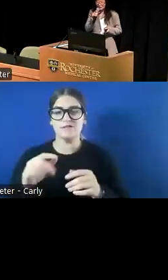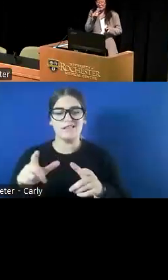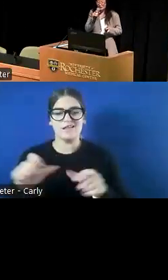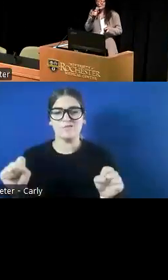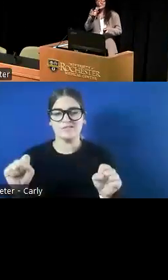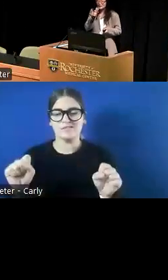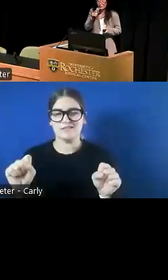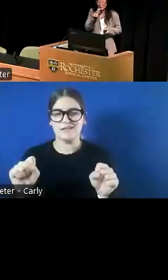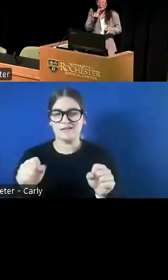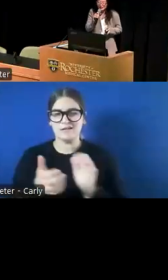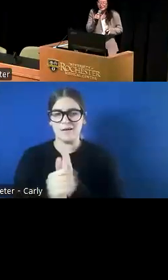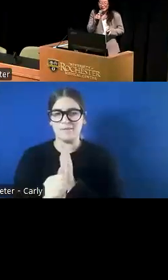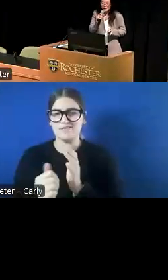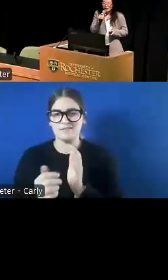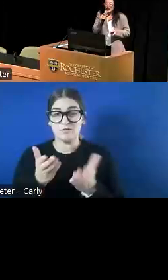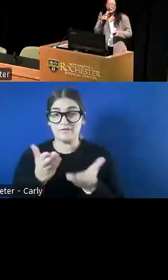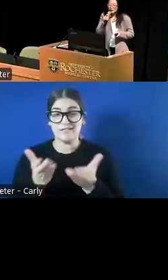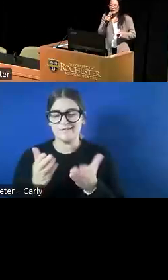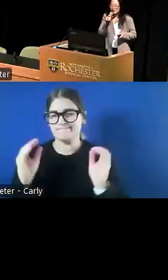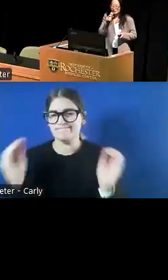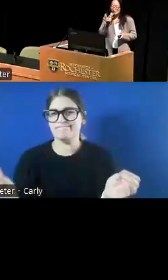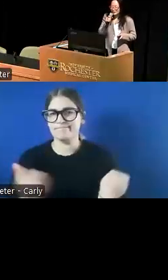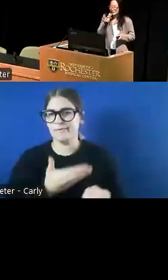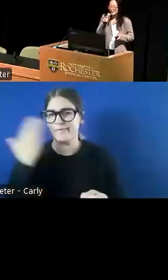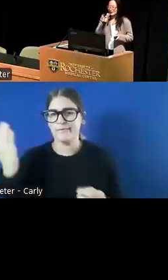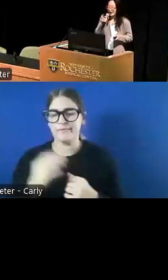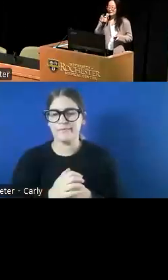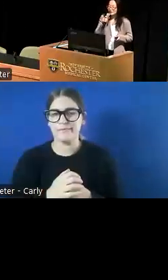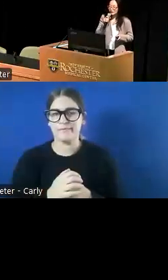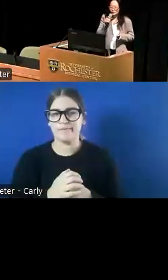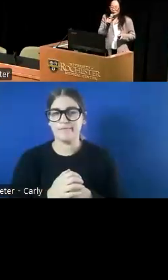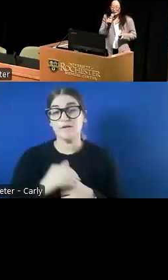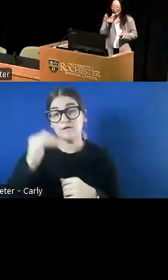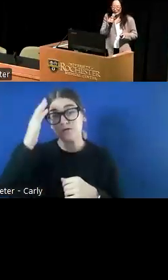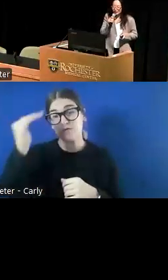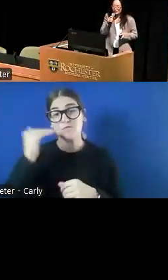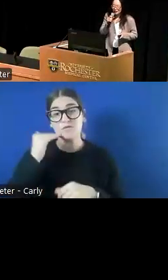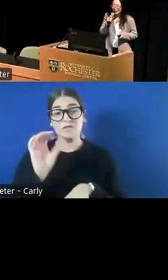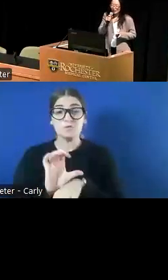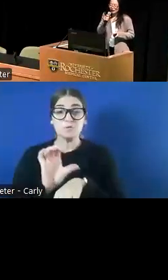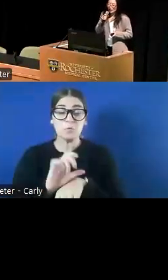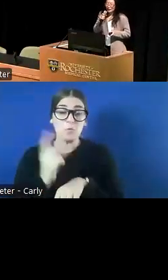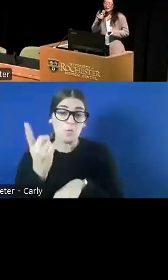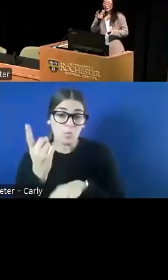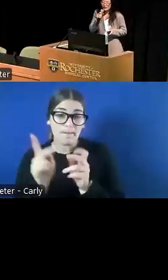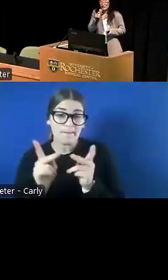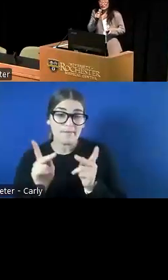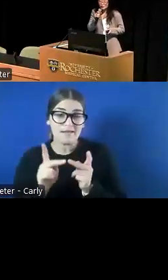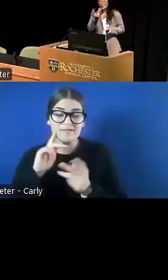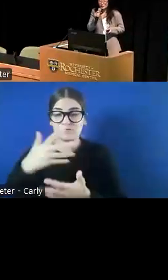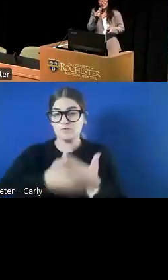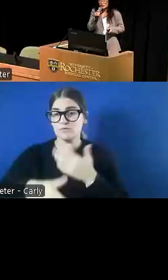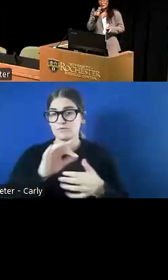and culturally competent services. Yet Korean church can be an avenue for social connection. And